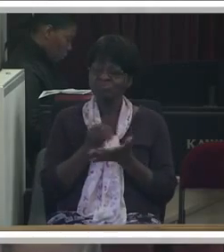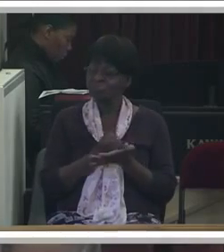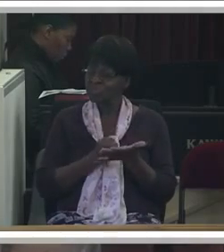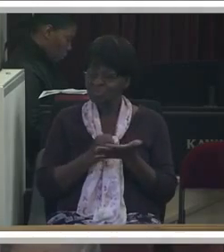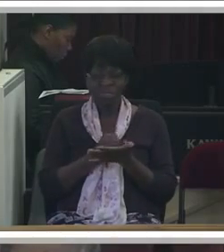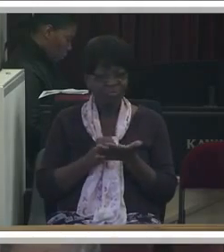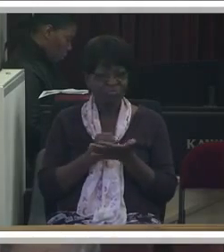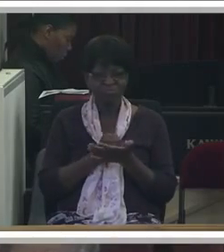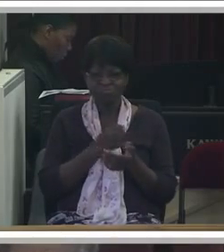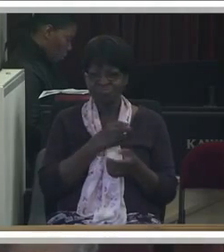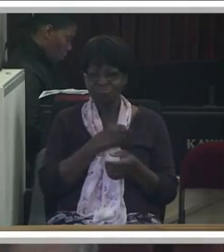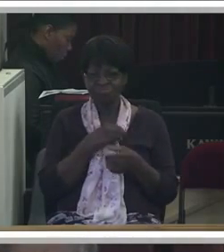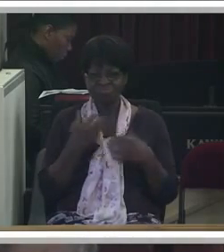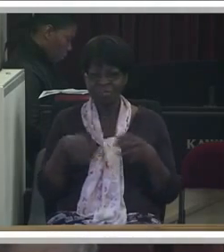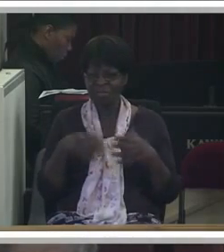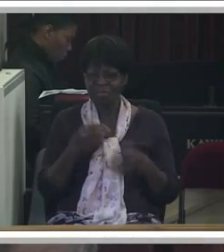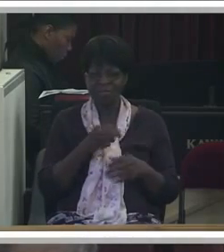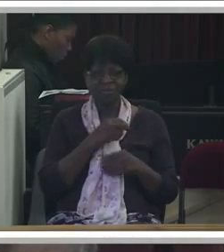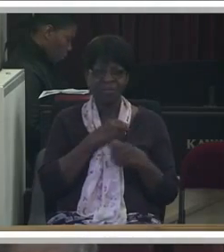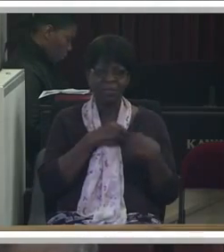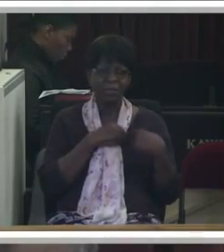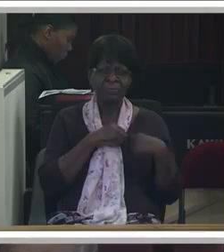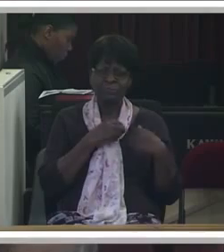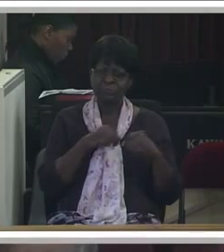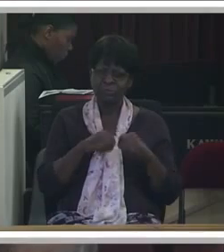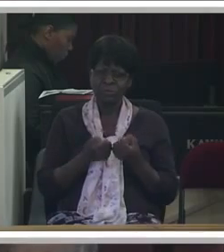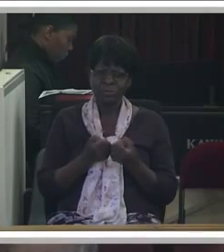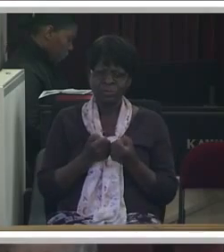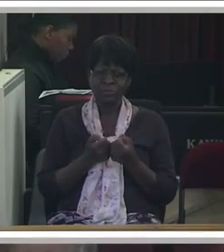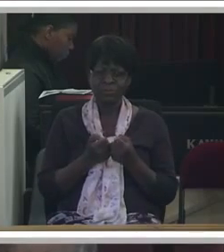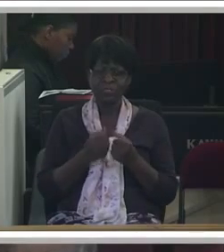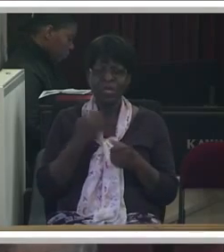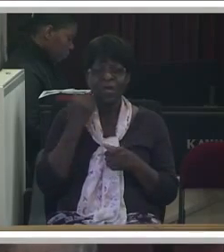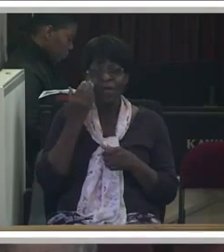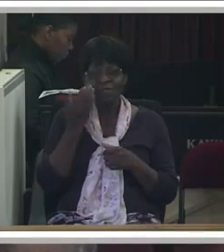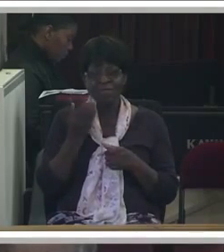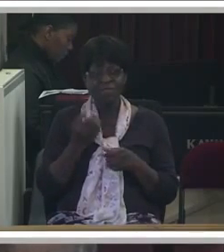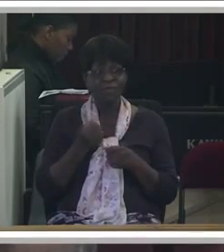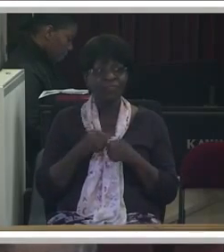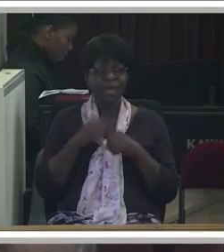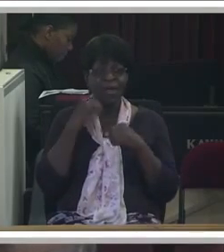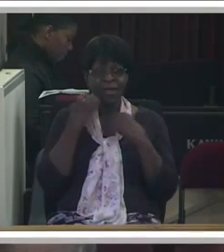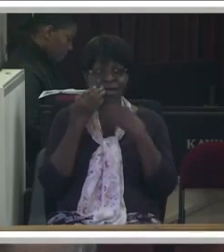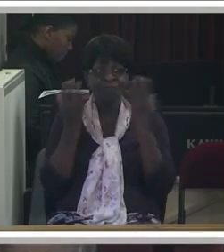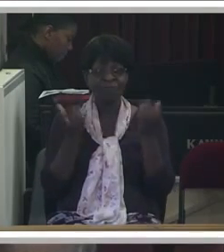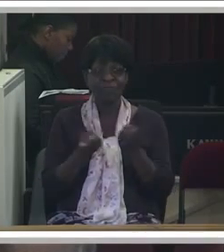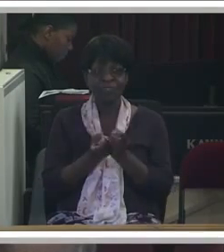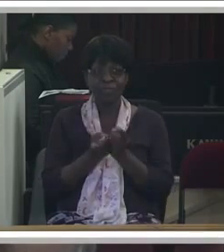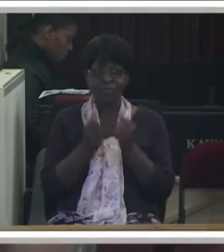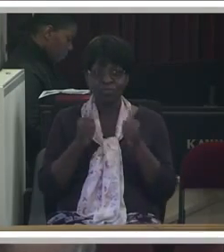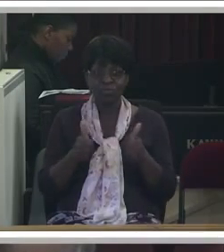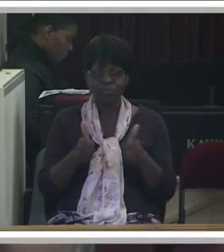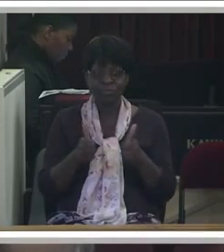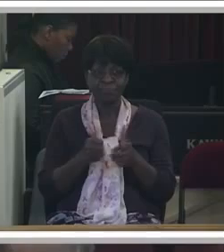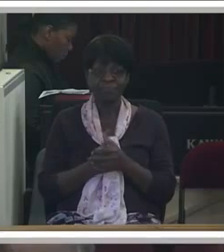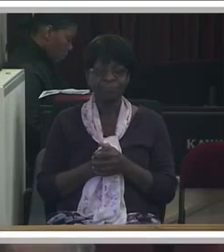heartache, no foul ear. Everything was good. For in time of creation, God,